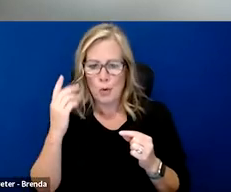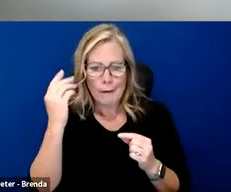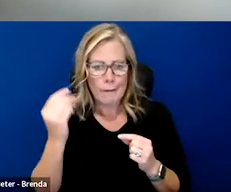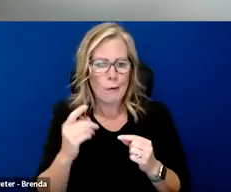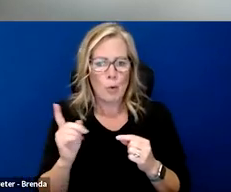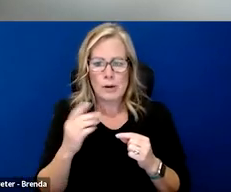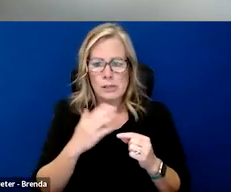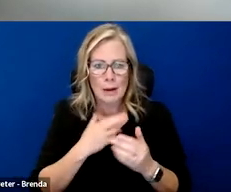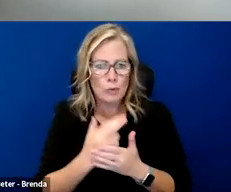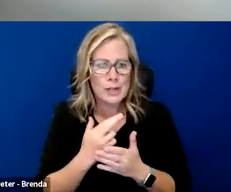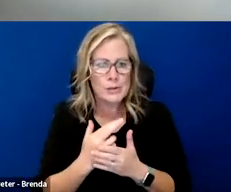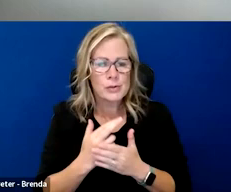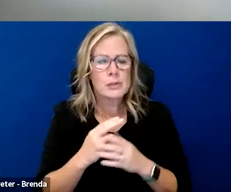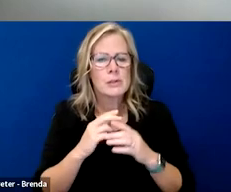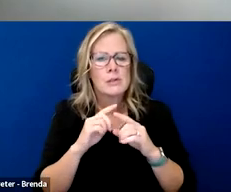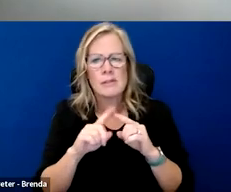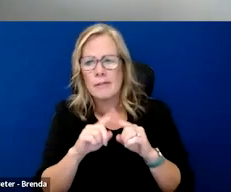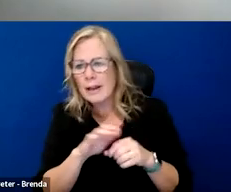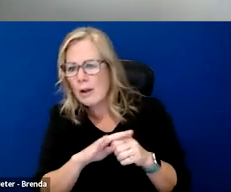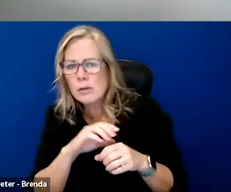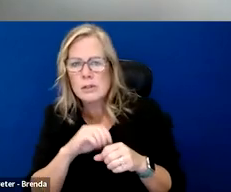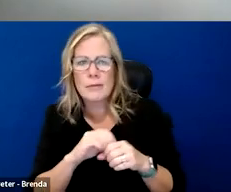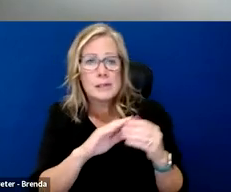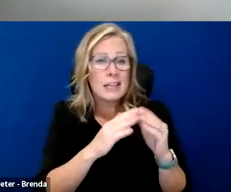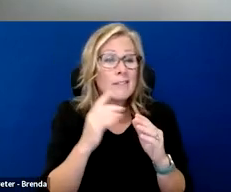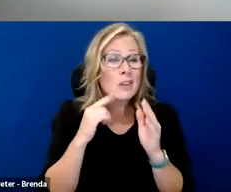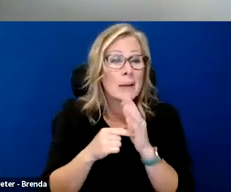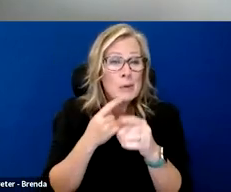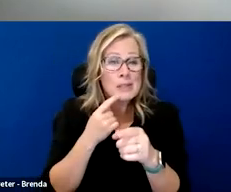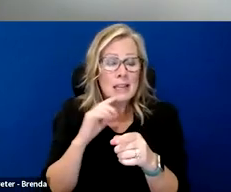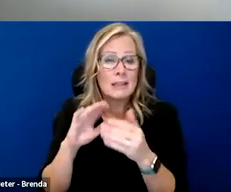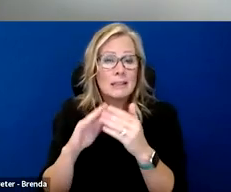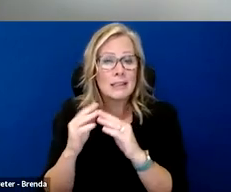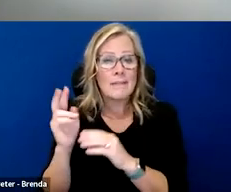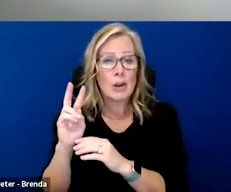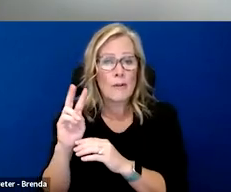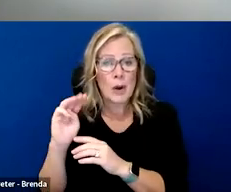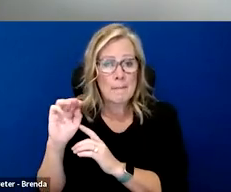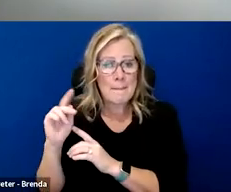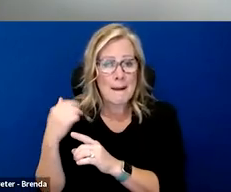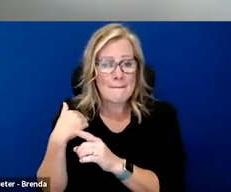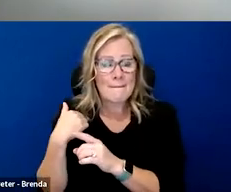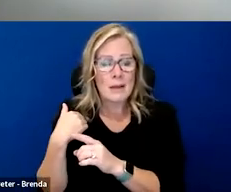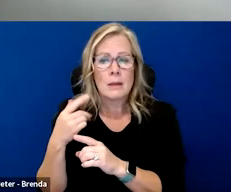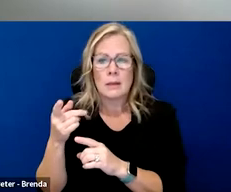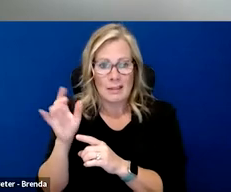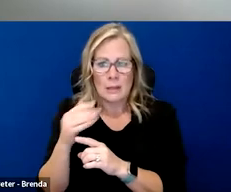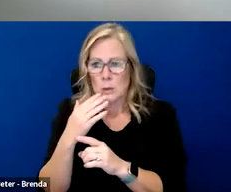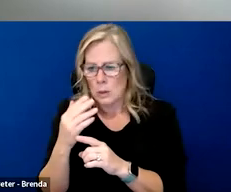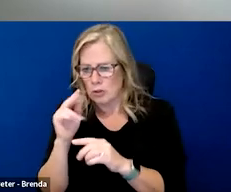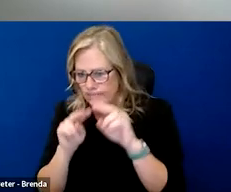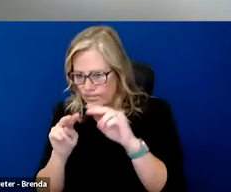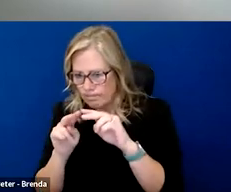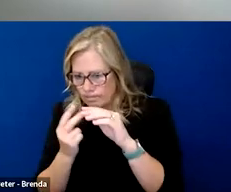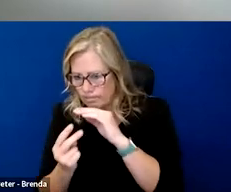resources in our communities? You mentioned that City of Vancouver map that's available. It's very hard to make these decisions and sort these things out